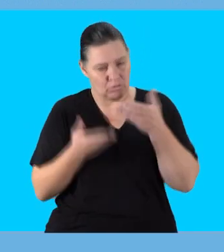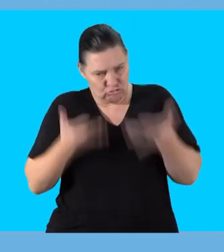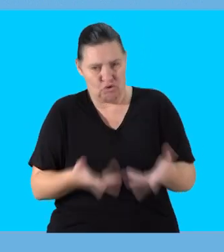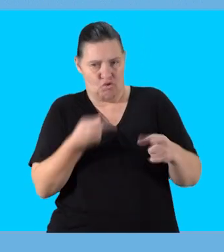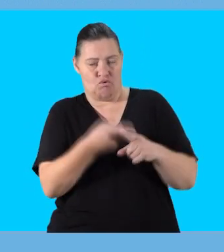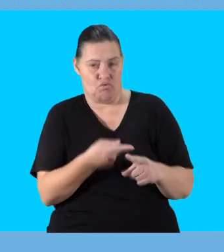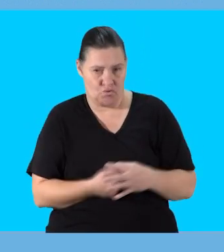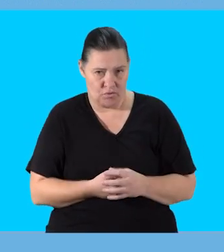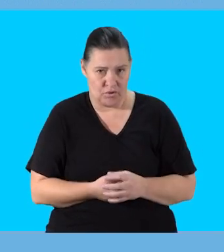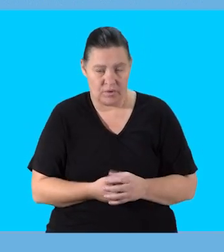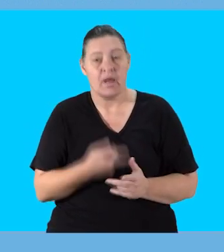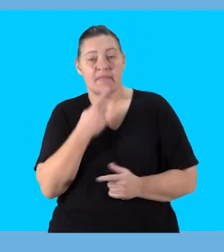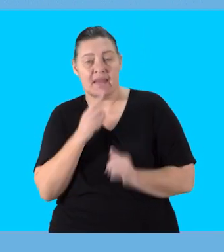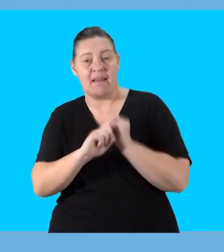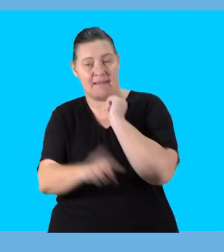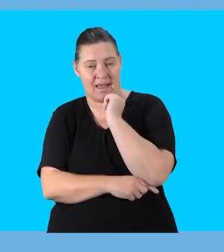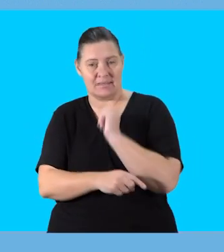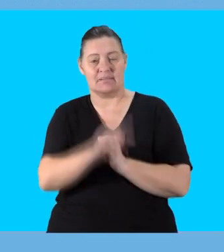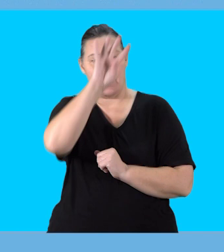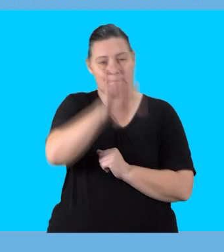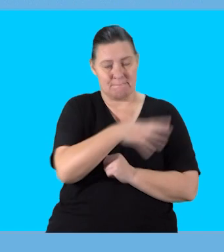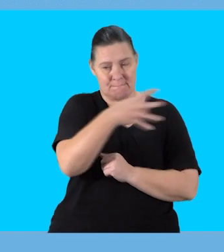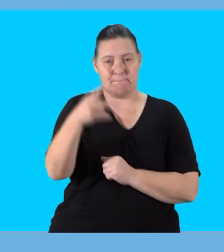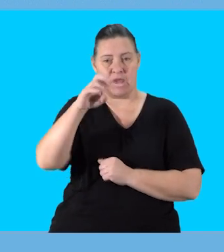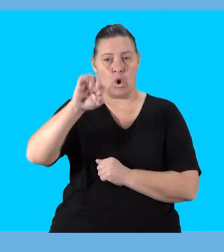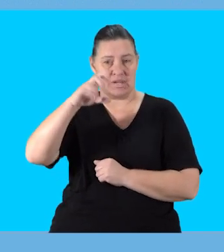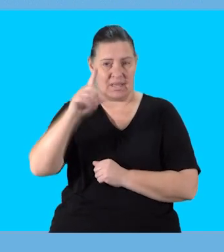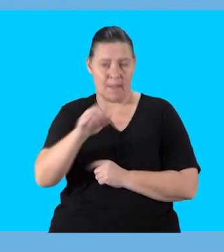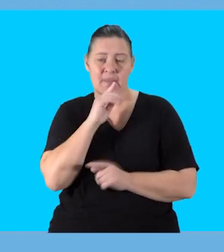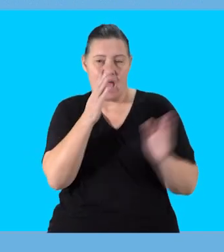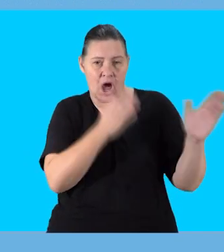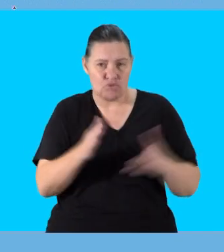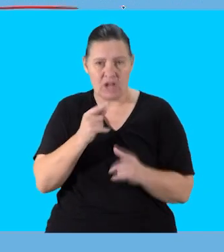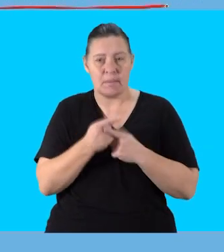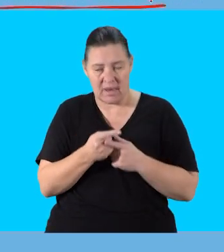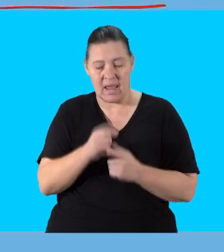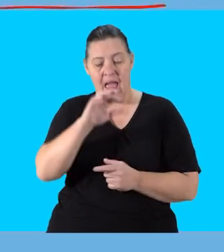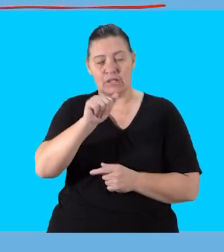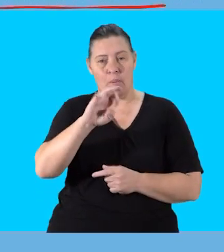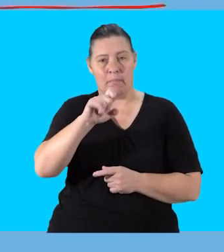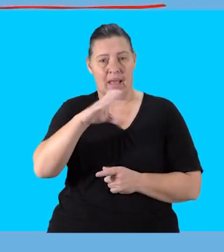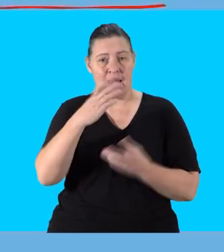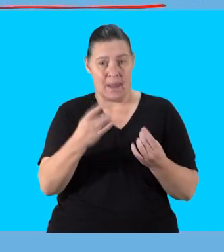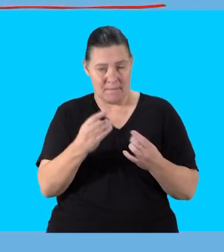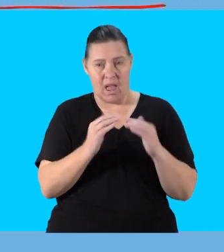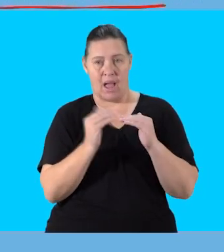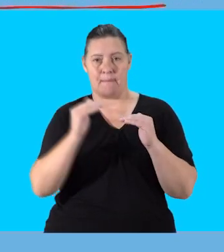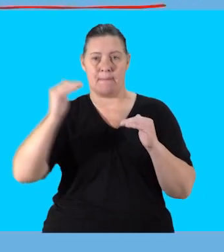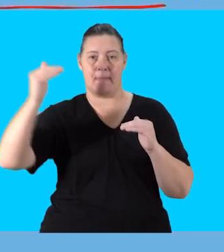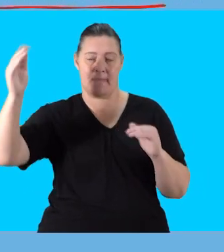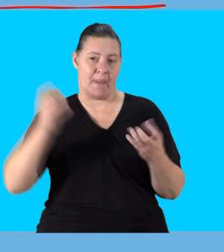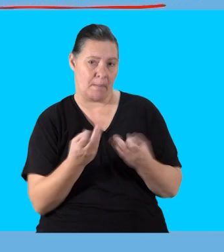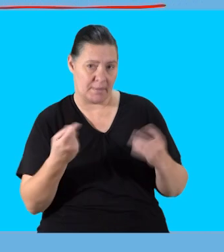substances. And then the last one would be a periodic table is arranged according to the increase in the atomic number